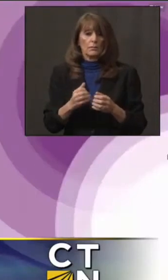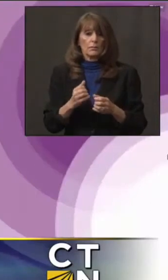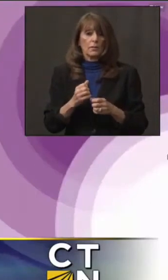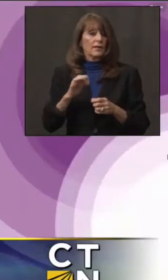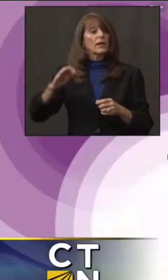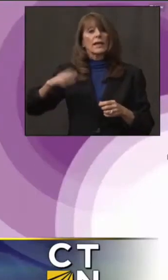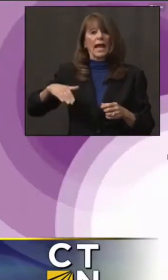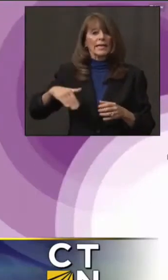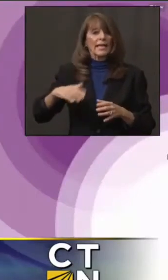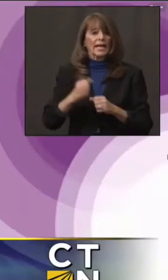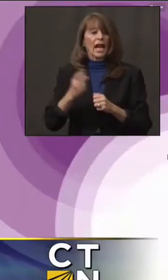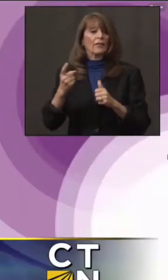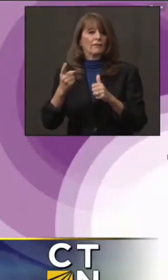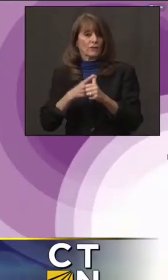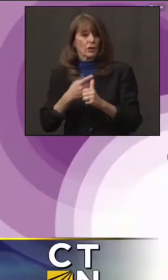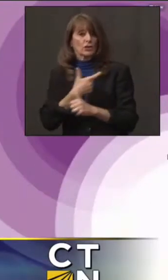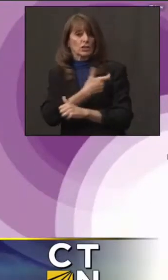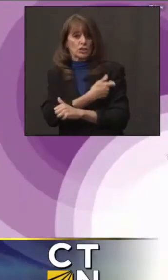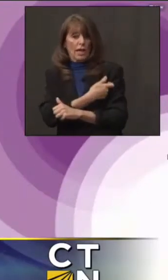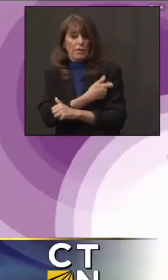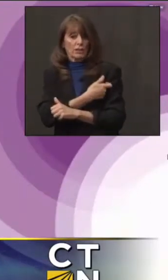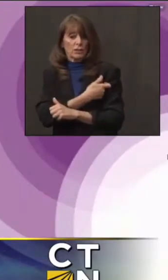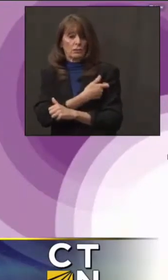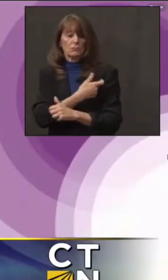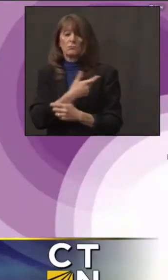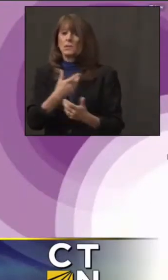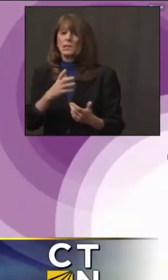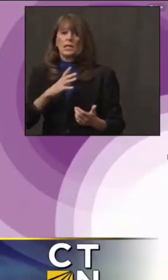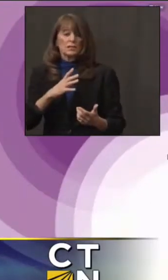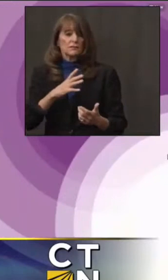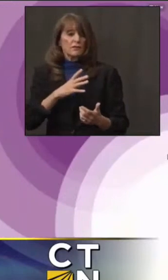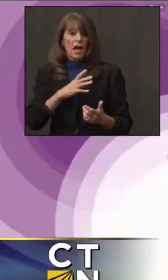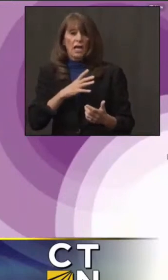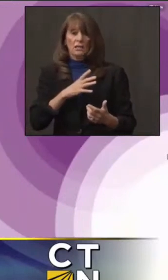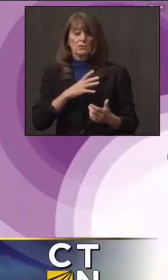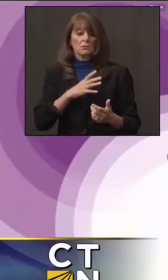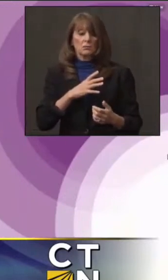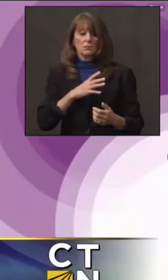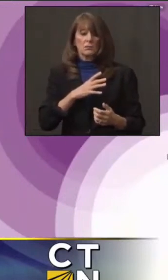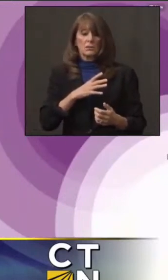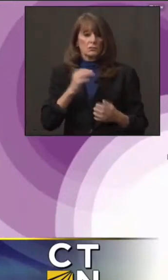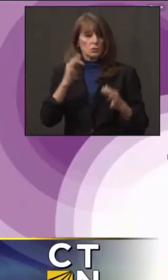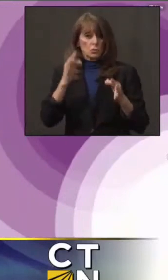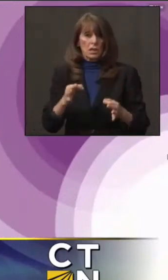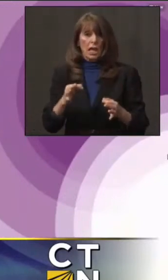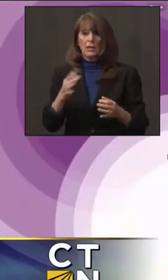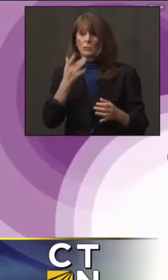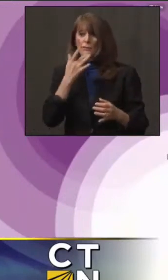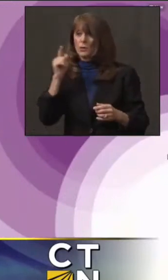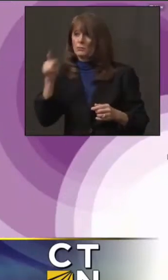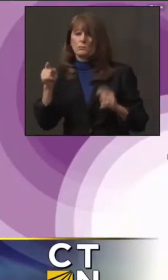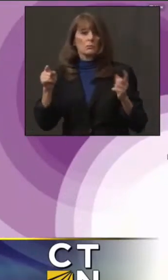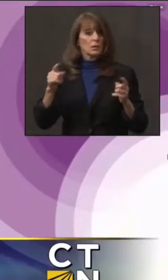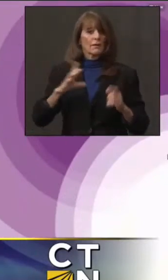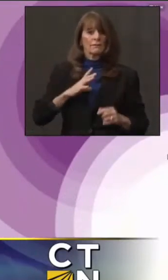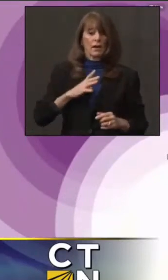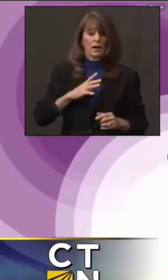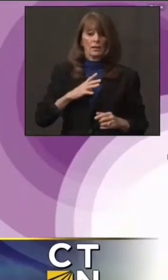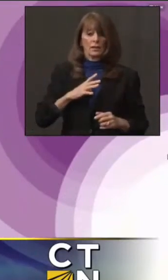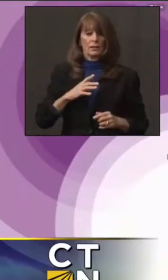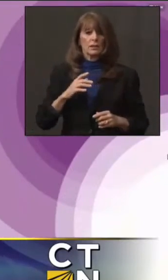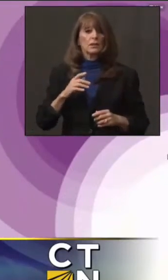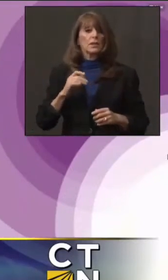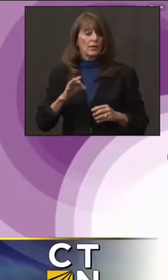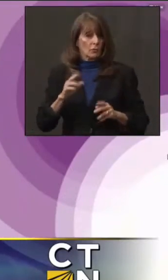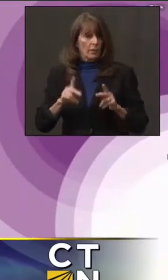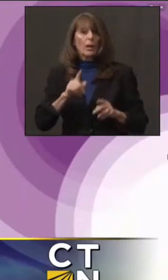their first injection, we would have no problem as a vaccinator them deciding which one. As long as people are getting